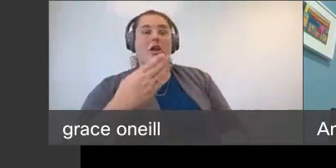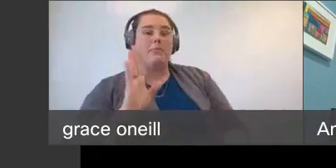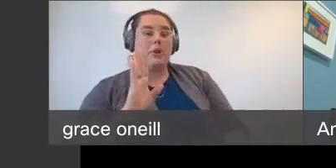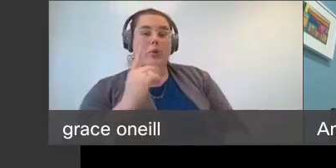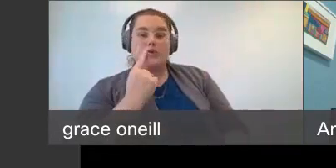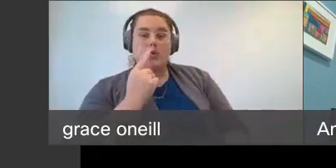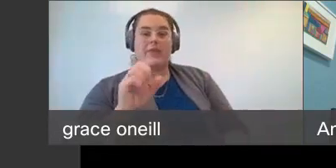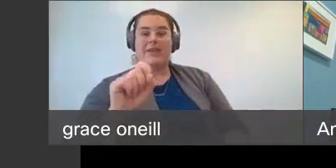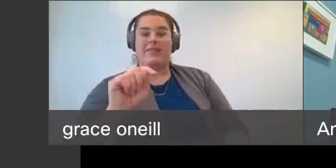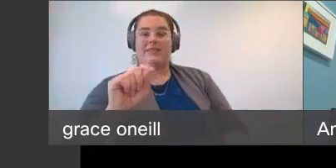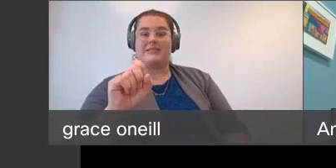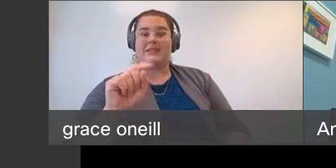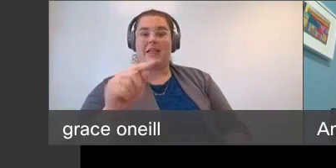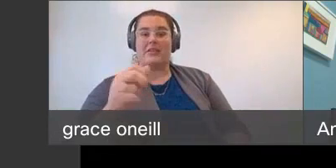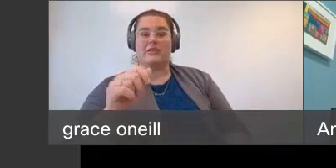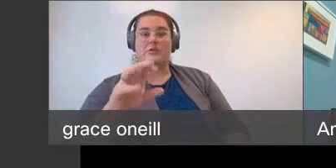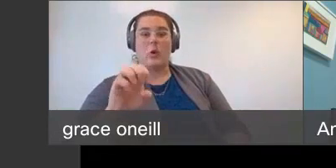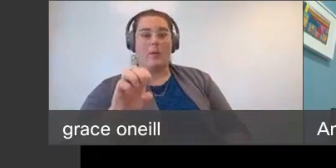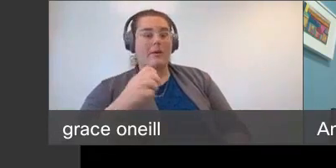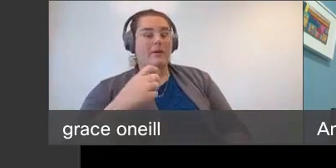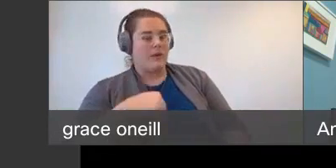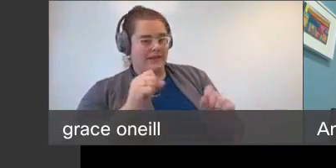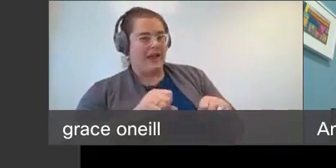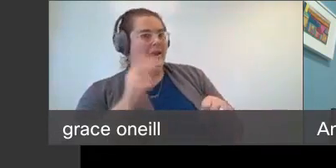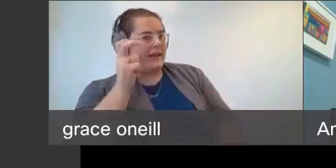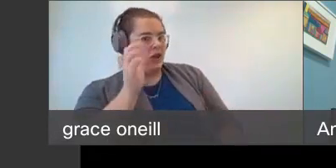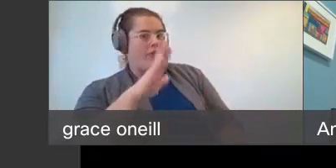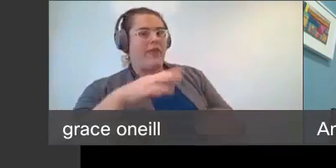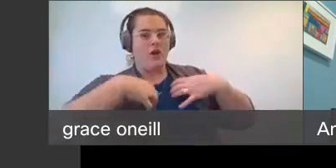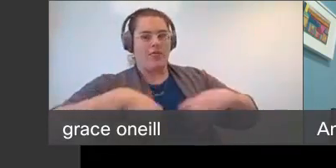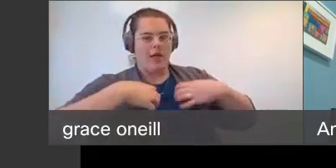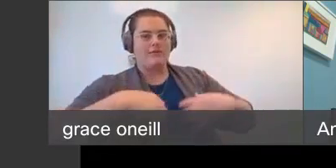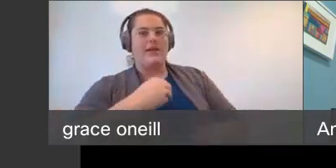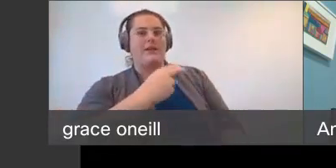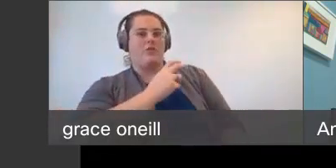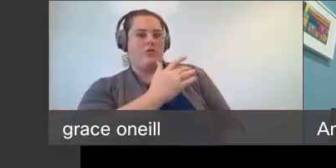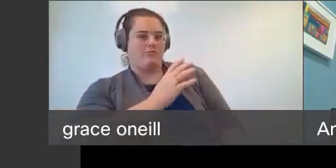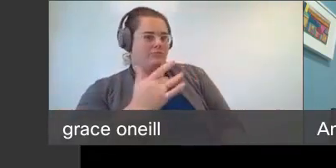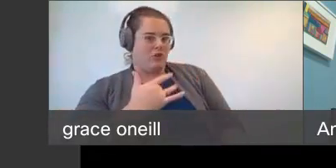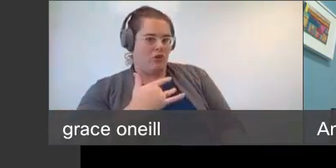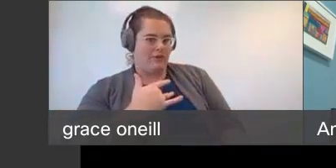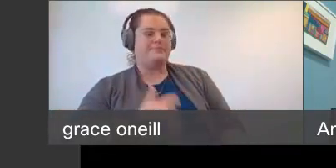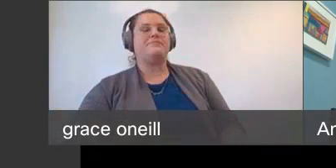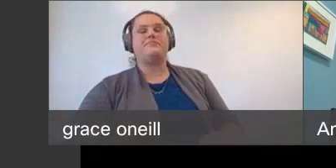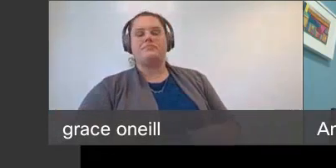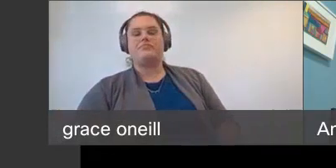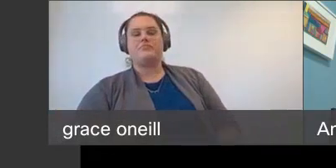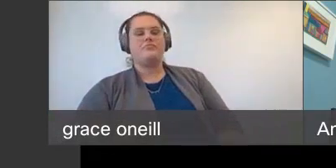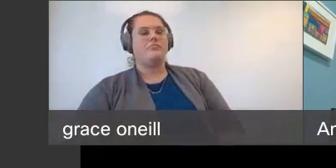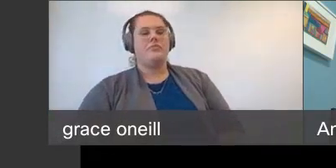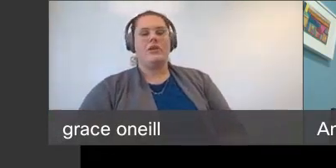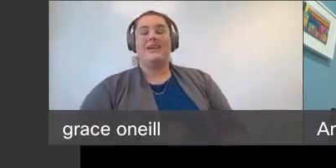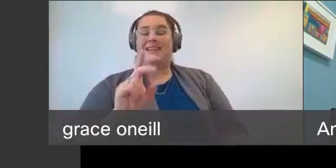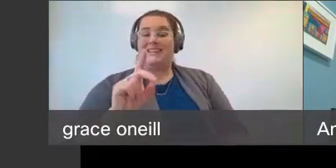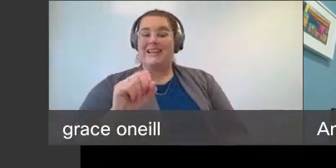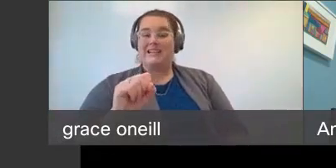assessment. From the individual's end and the DSP's end, it's just really one button that they would press to access, and the